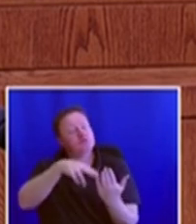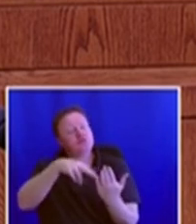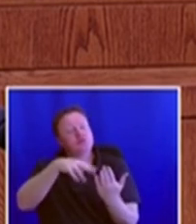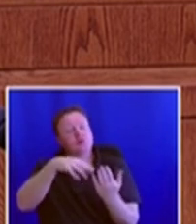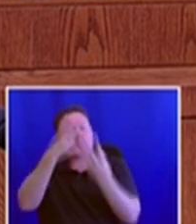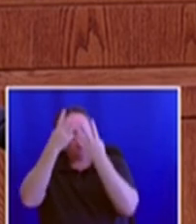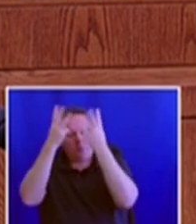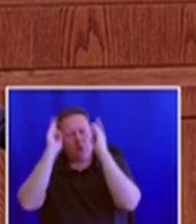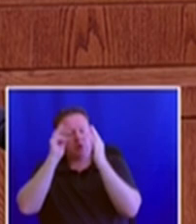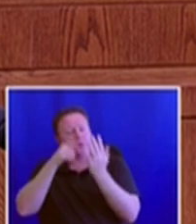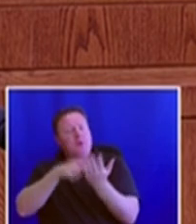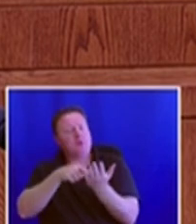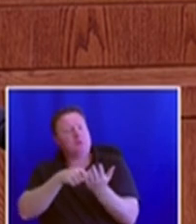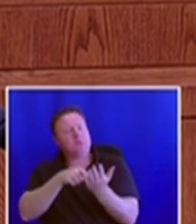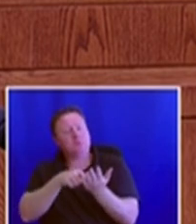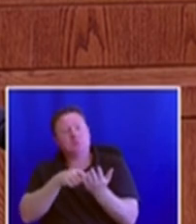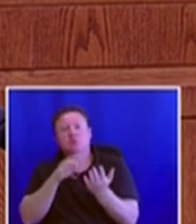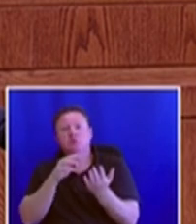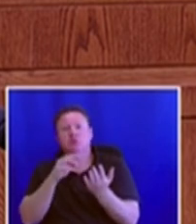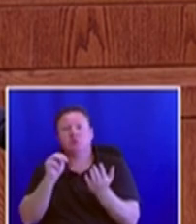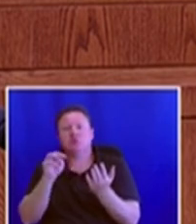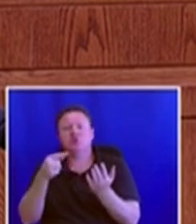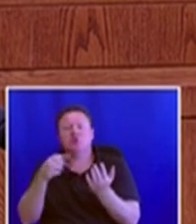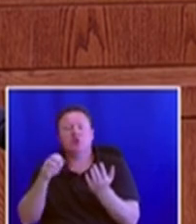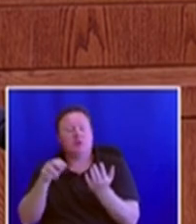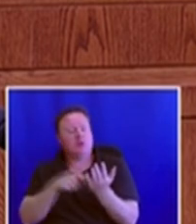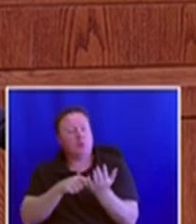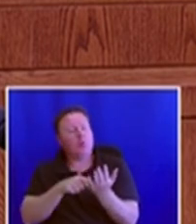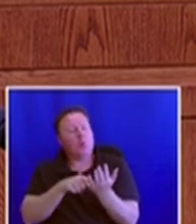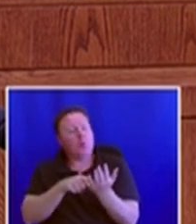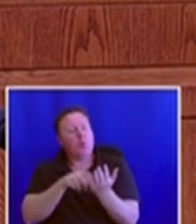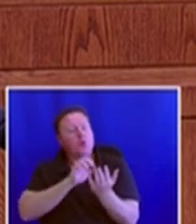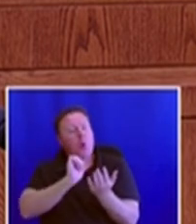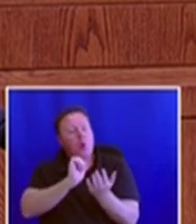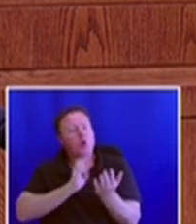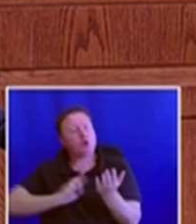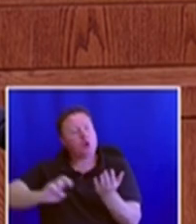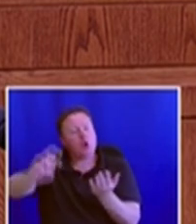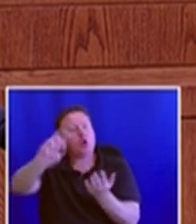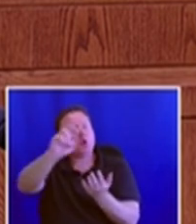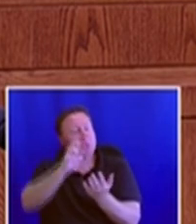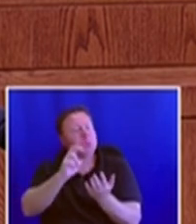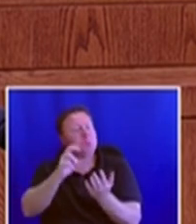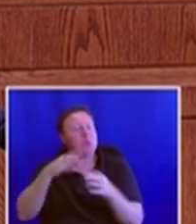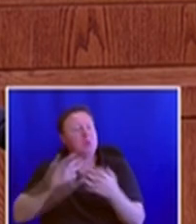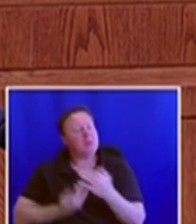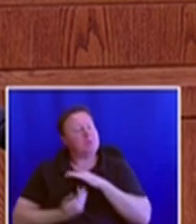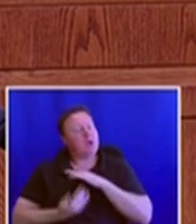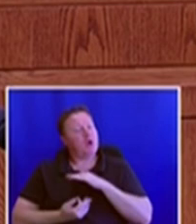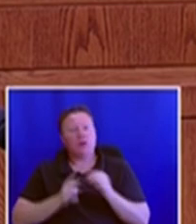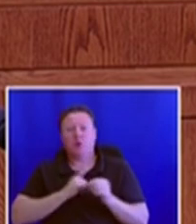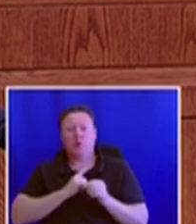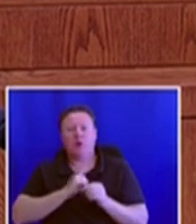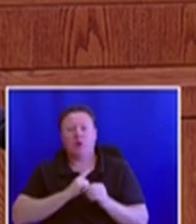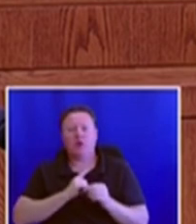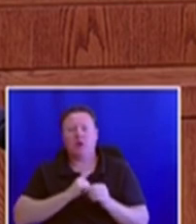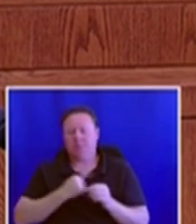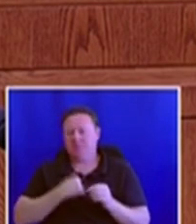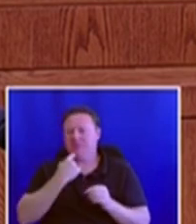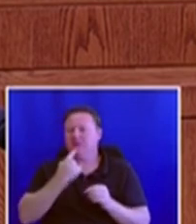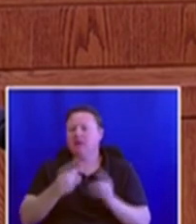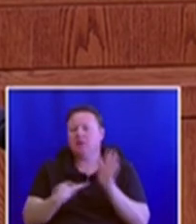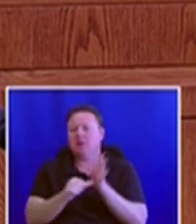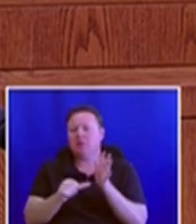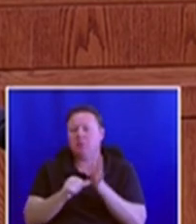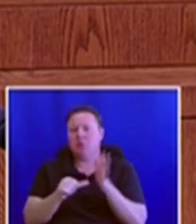journey, and it's a very inspiring journey indeed. I say so because it is important that